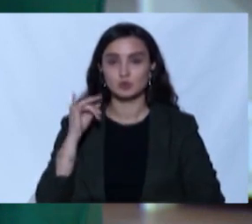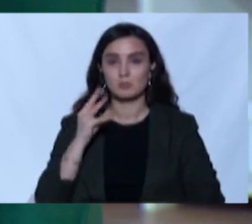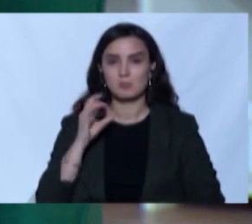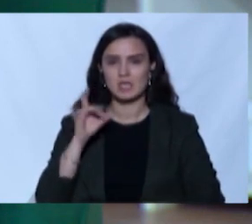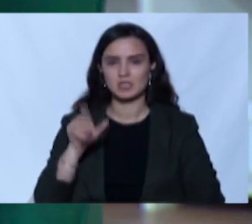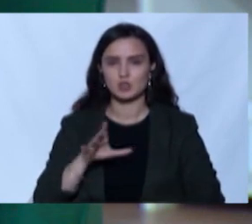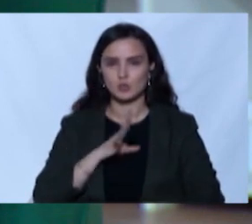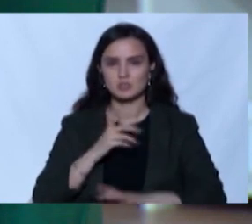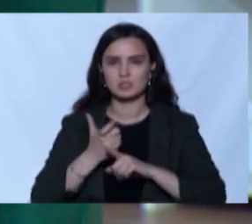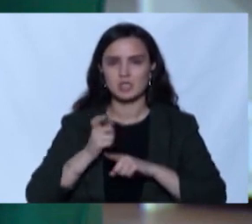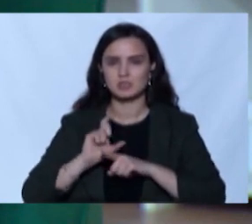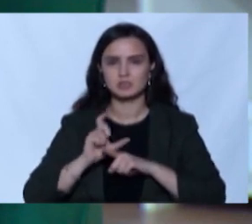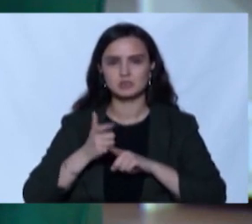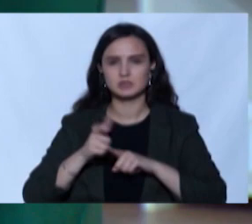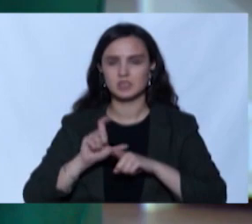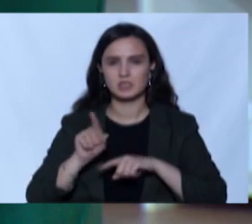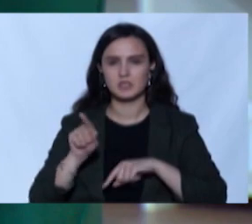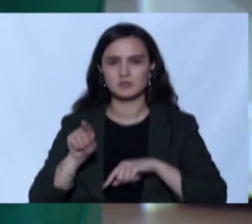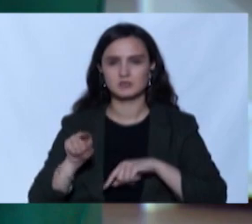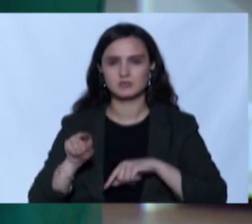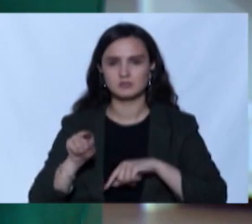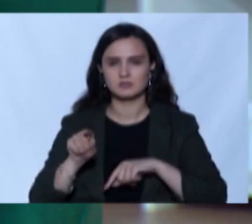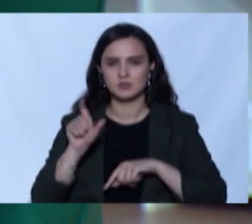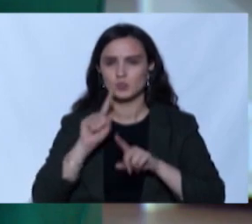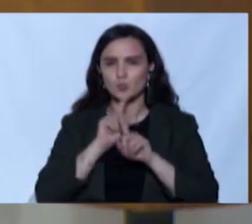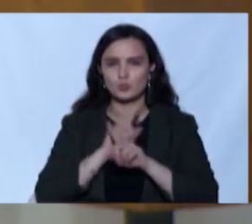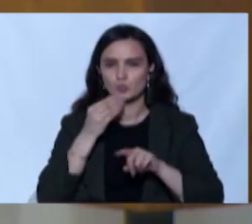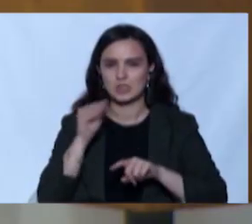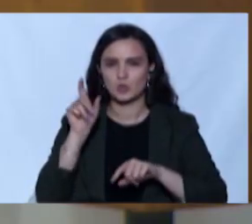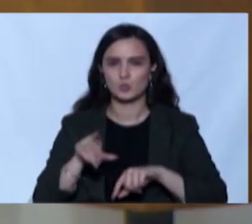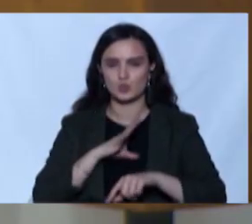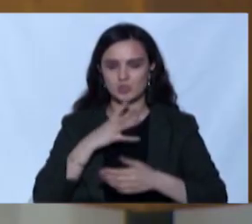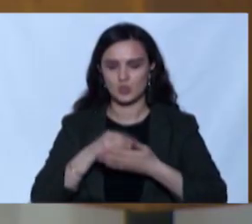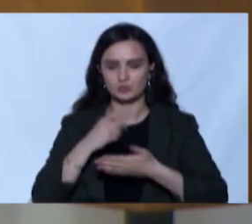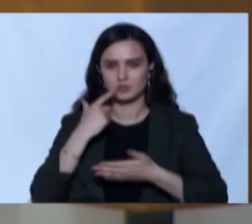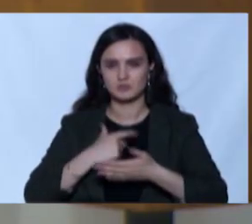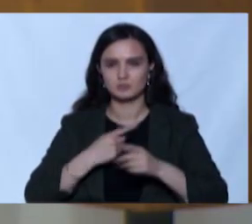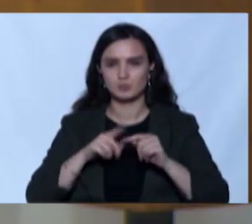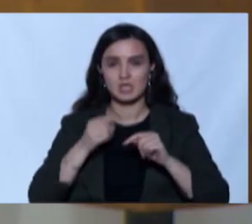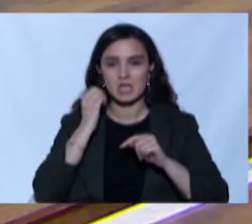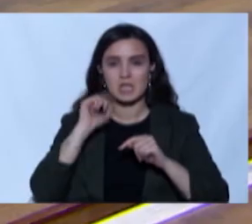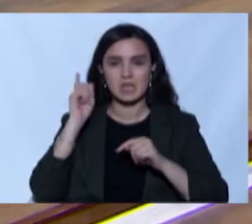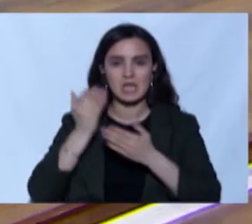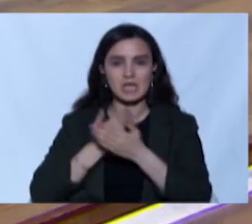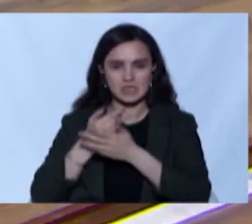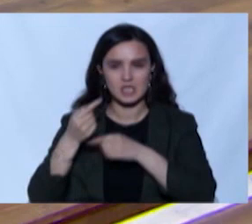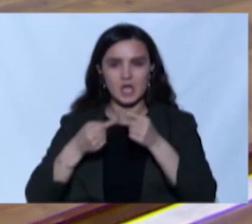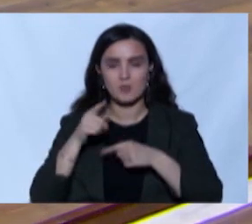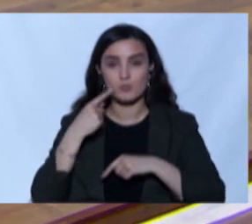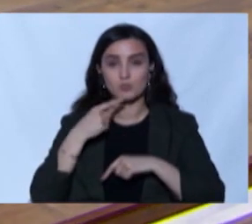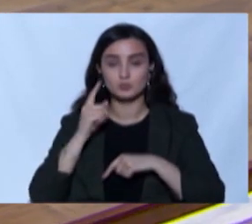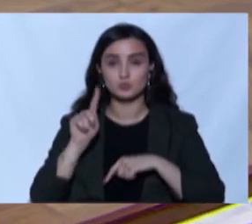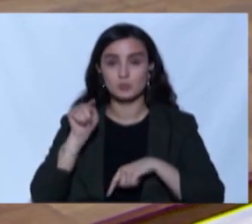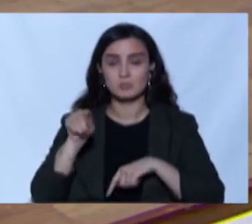was really one that was unique in itself. And the legend has it that